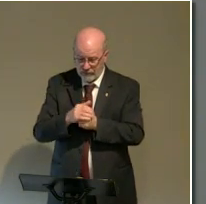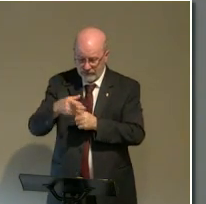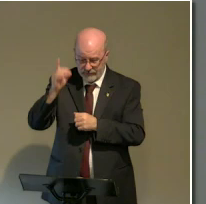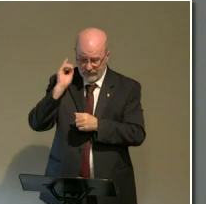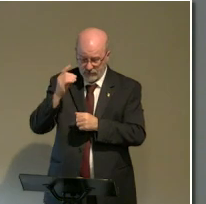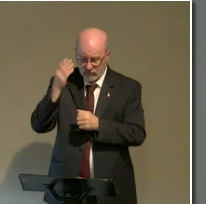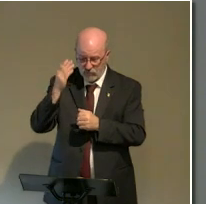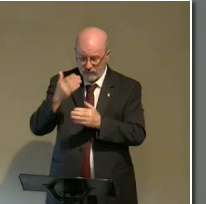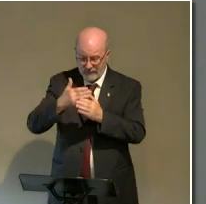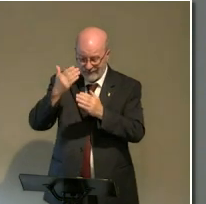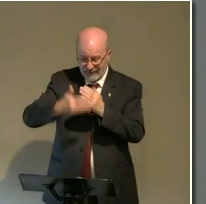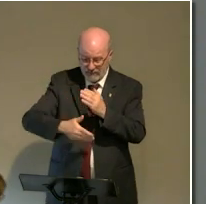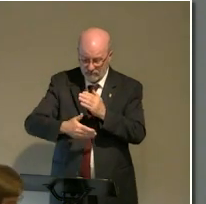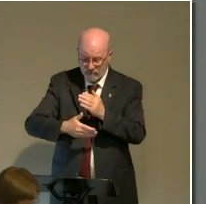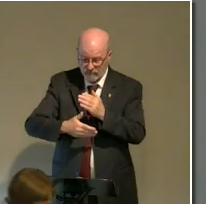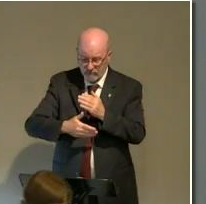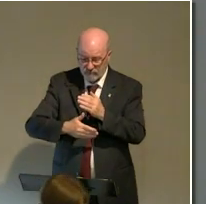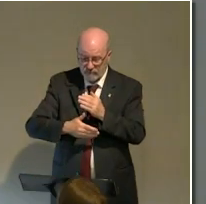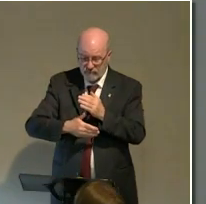Daniel, knowing the outcome,